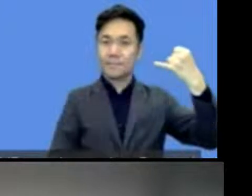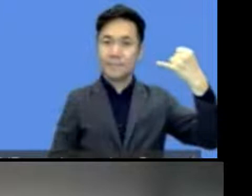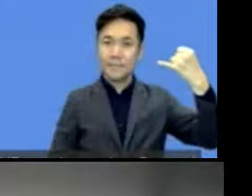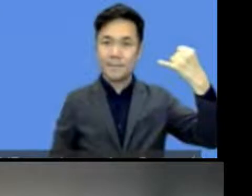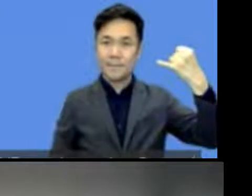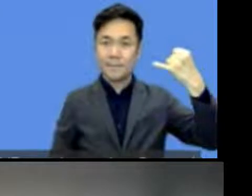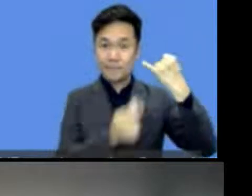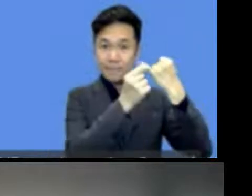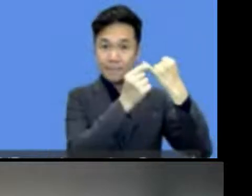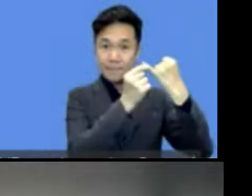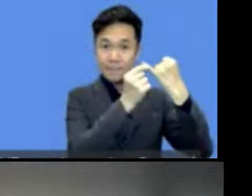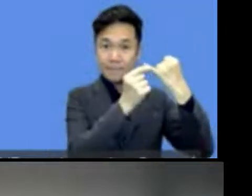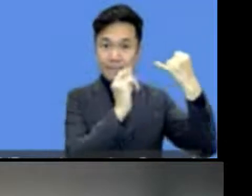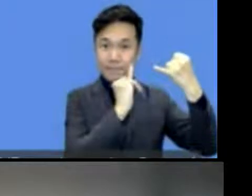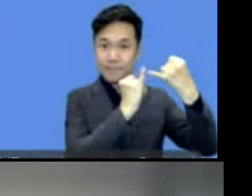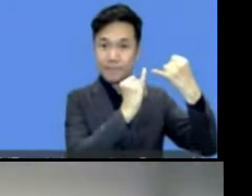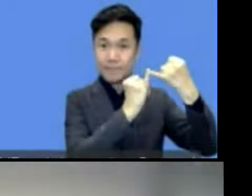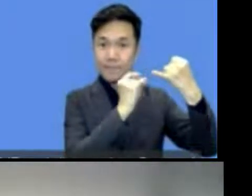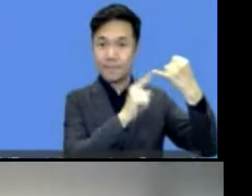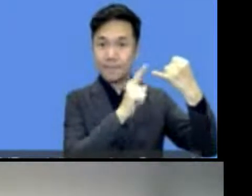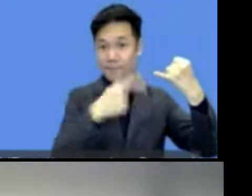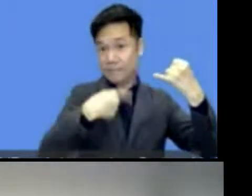The last one, please.